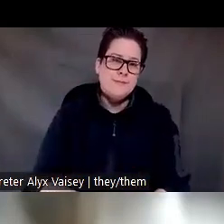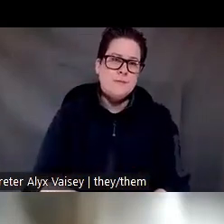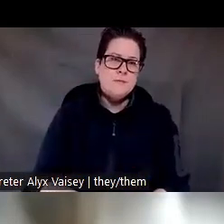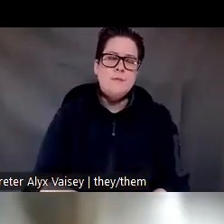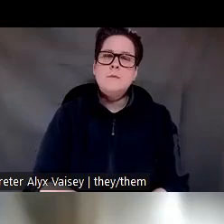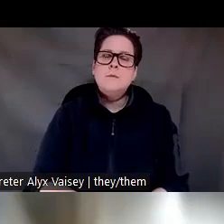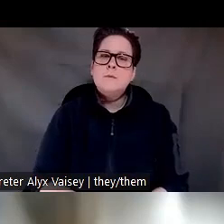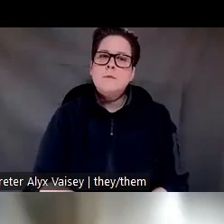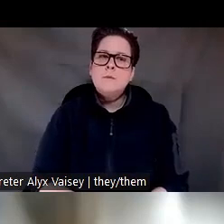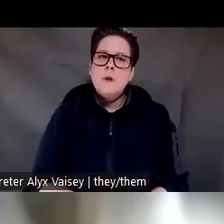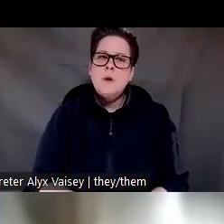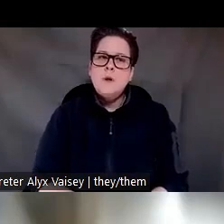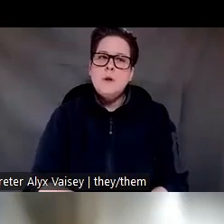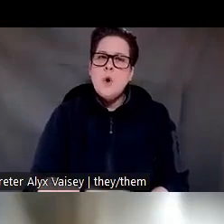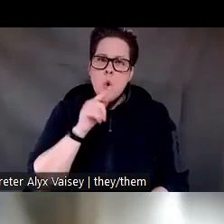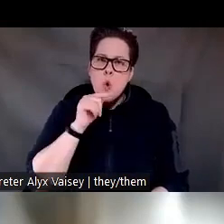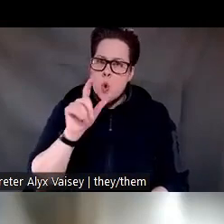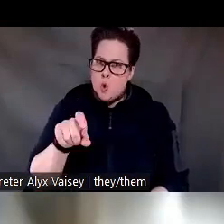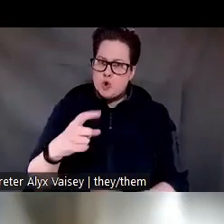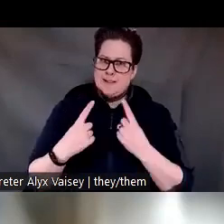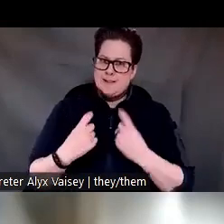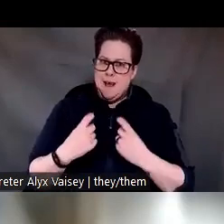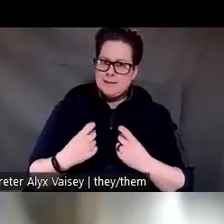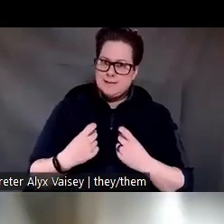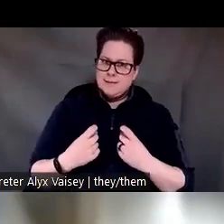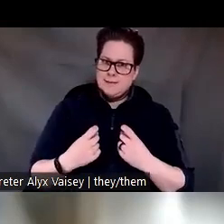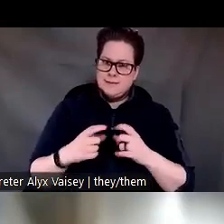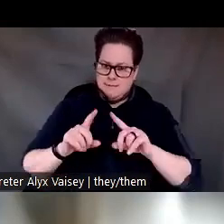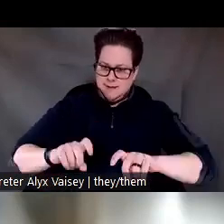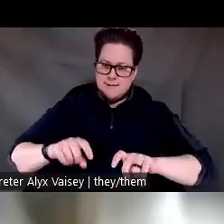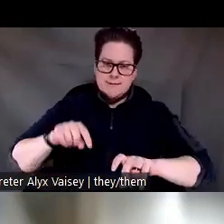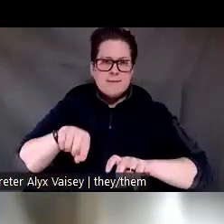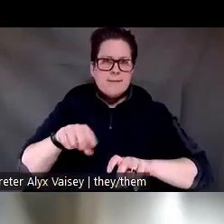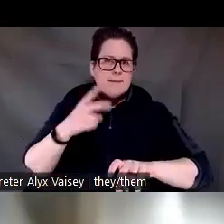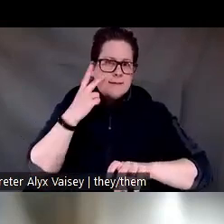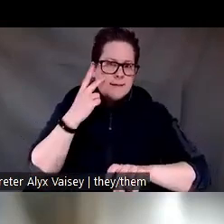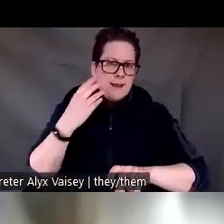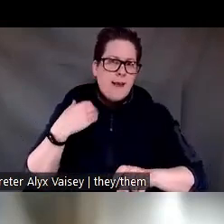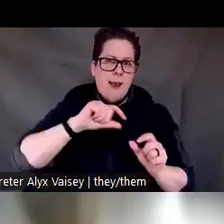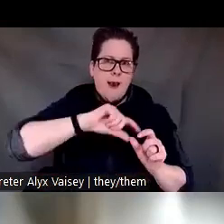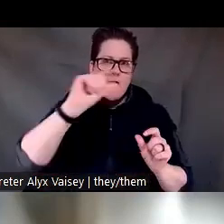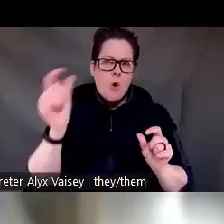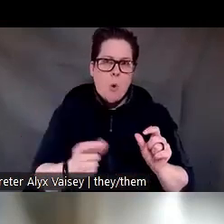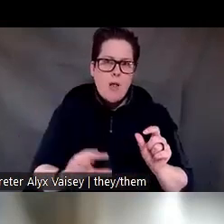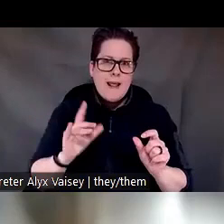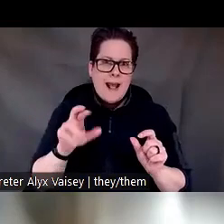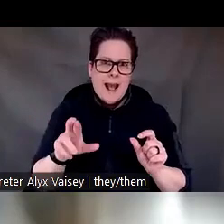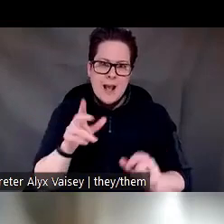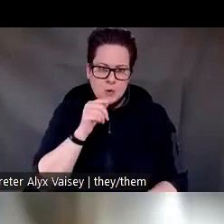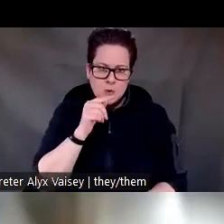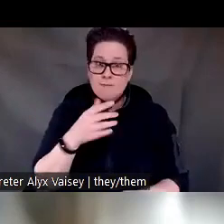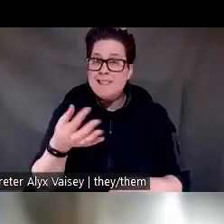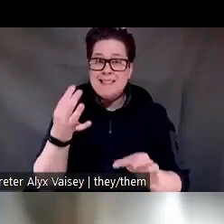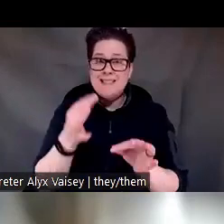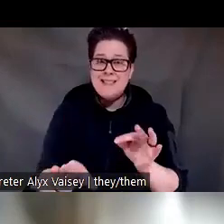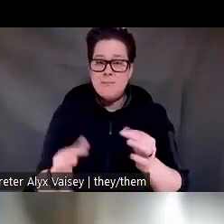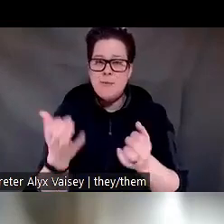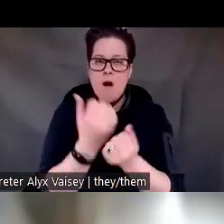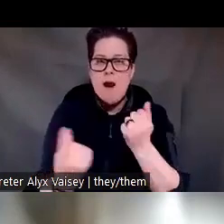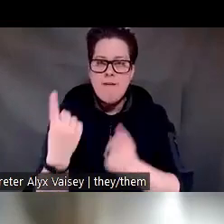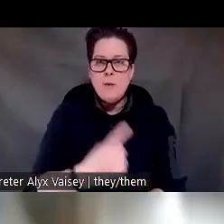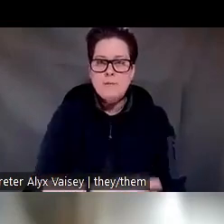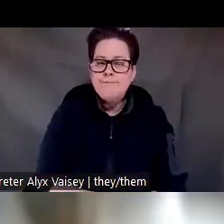So who should be screened for colorectal cancer? The answer is simple. Everyone should be screened for